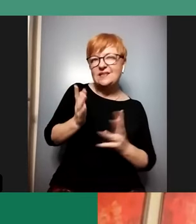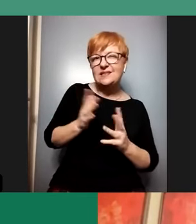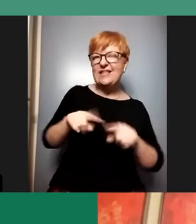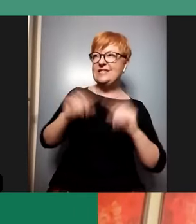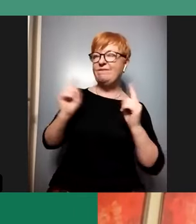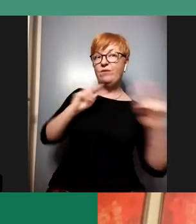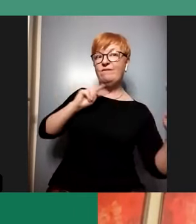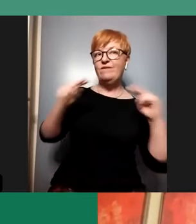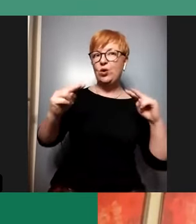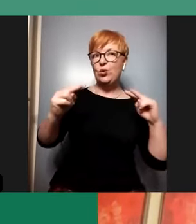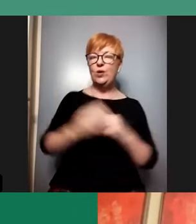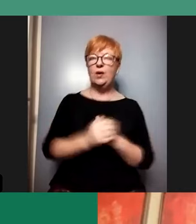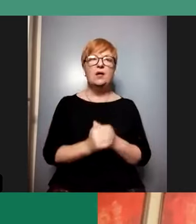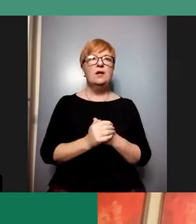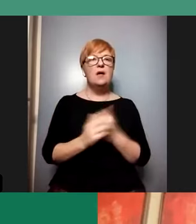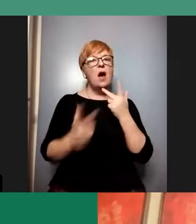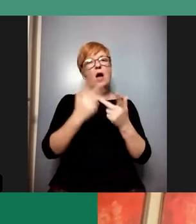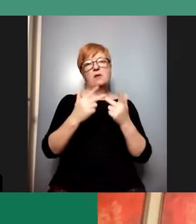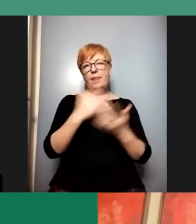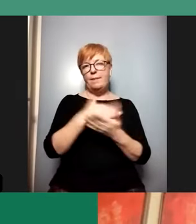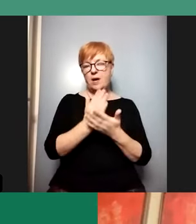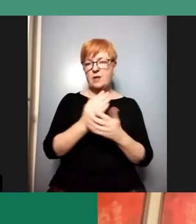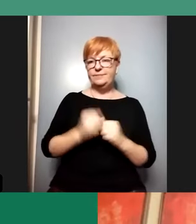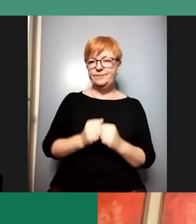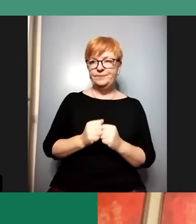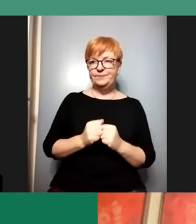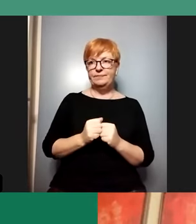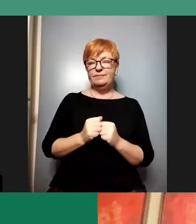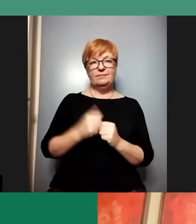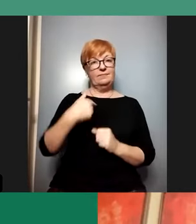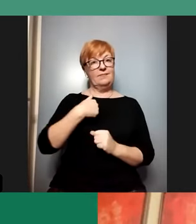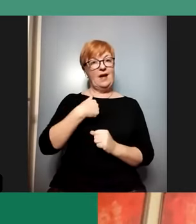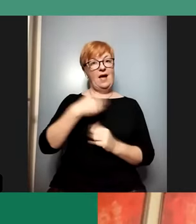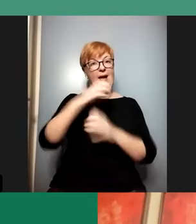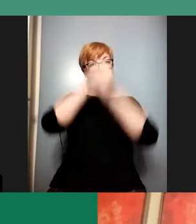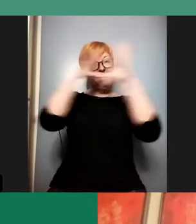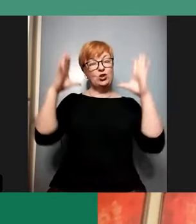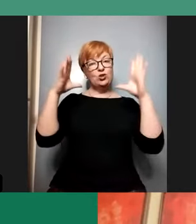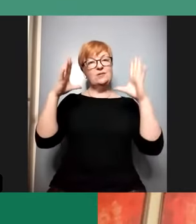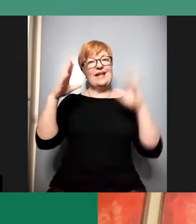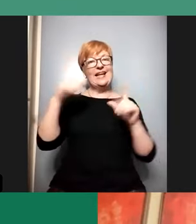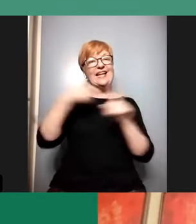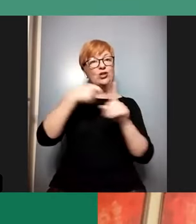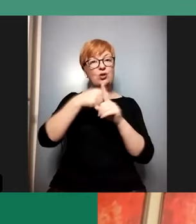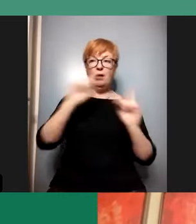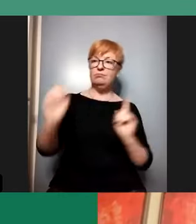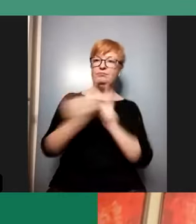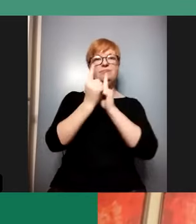another bit in it that I kind of reimagine an encounter Kitchener had in Brixton in a club, where someone